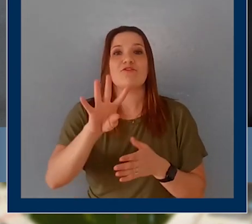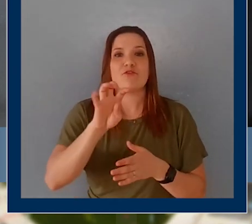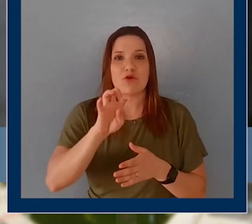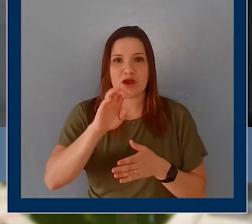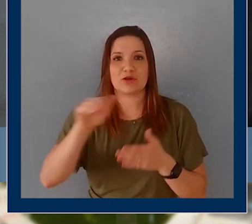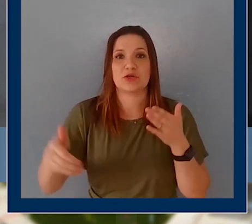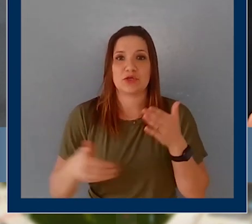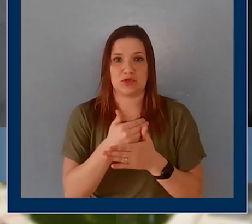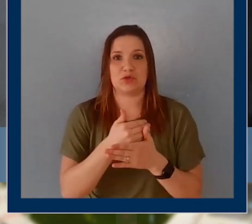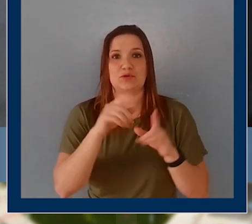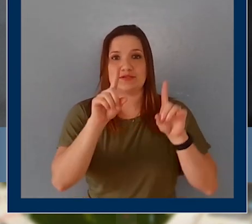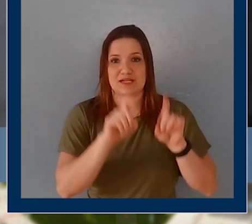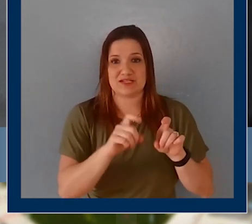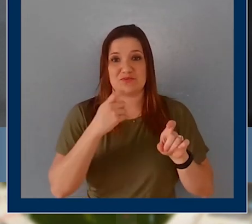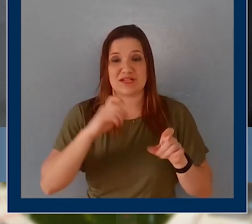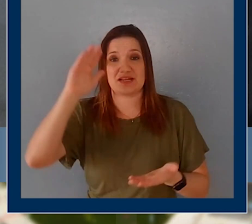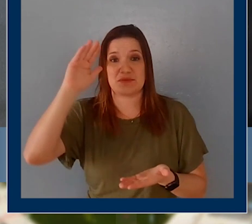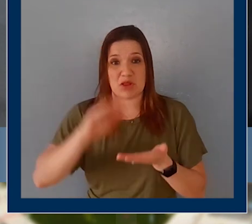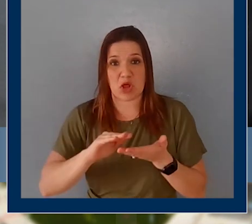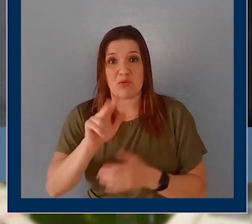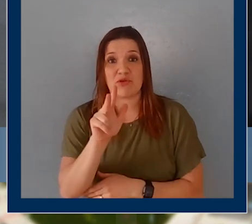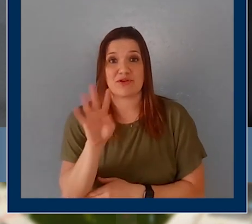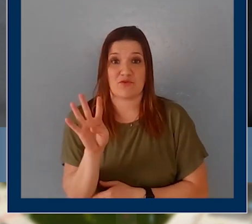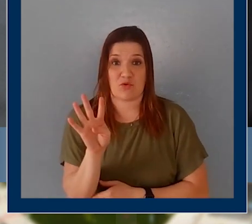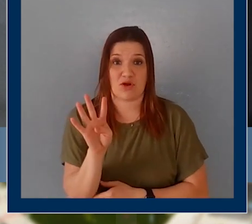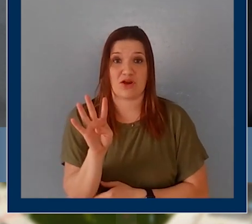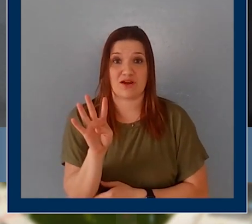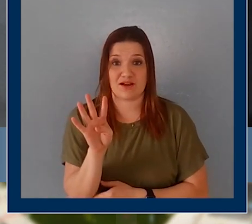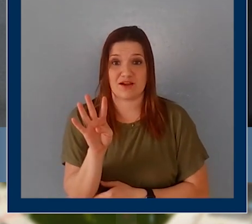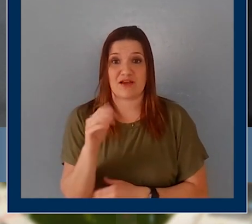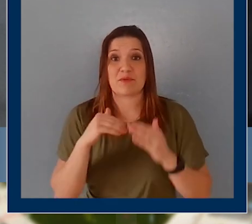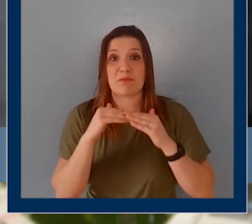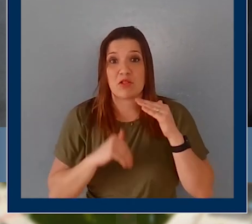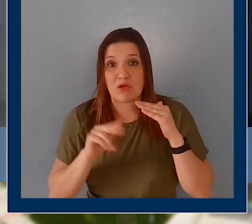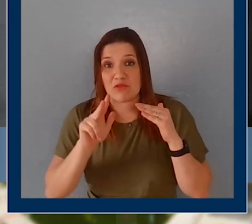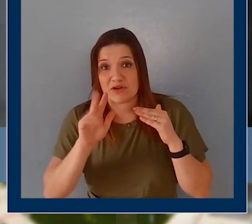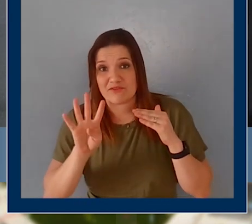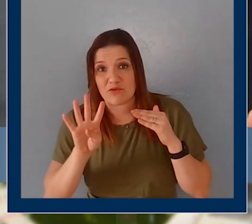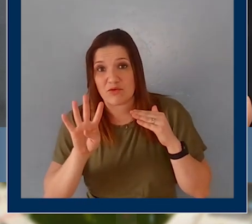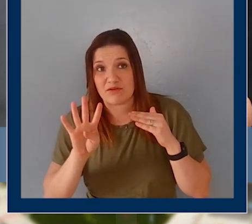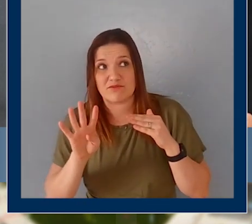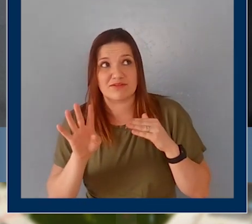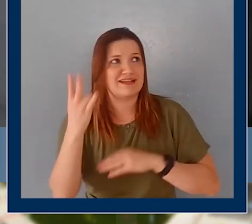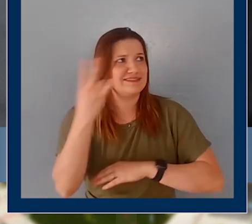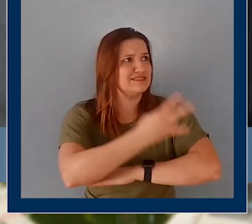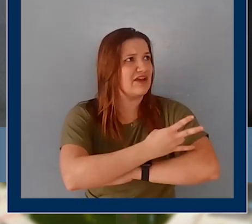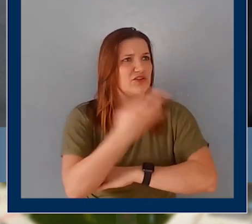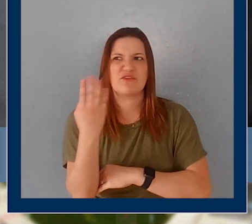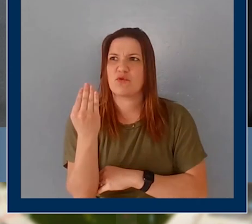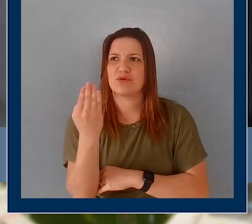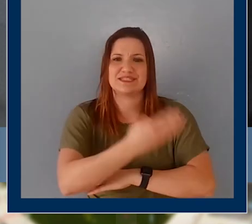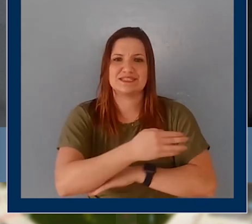type of context, you may remember it's been a long time since we've talked about the colored tiers. We are in the most